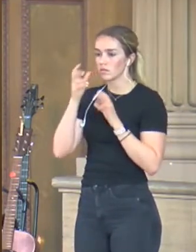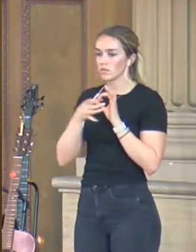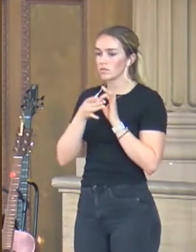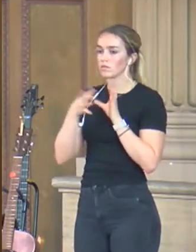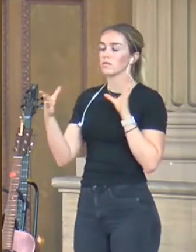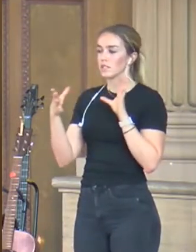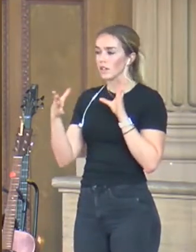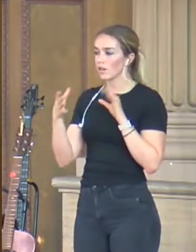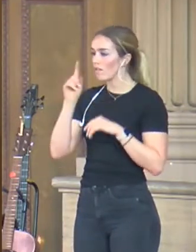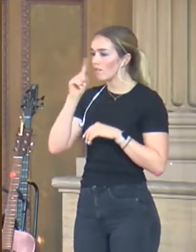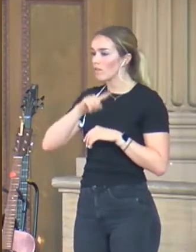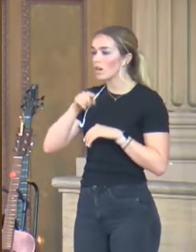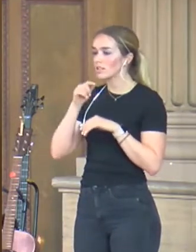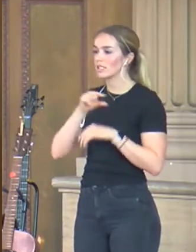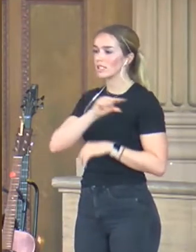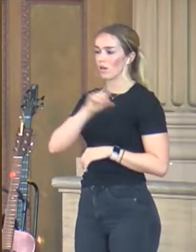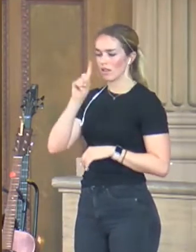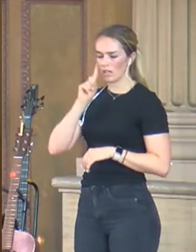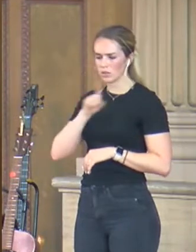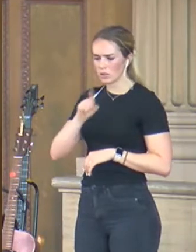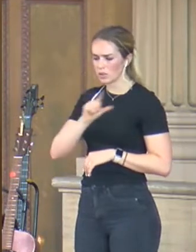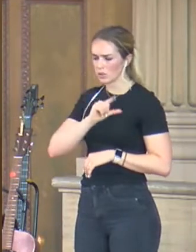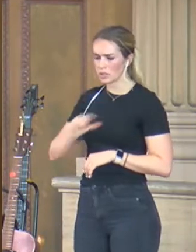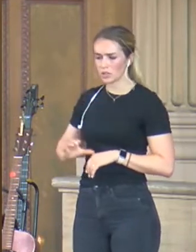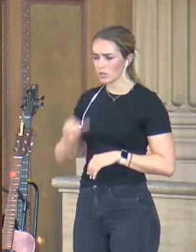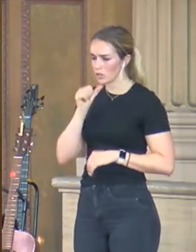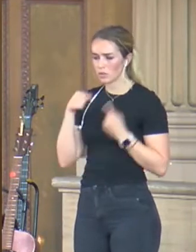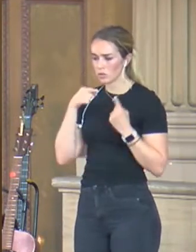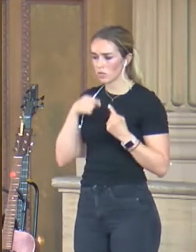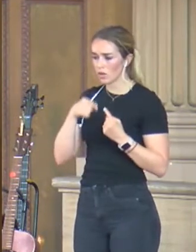from the false guilt that keeps telling you that real Christians don't go through this stuff.